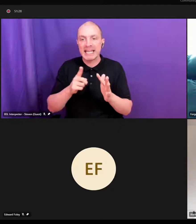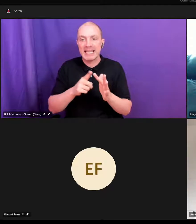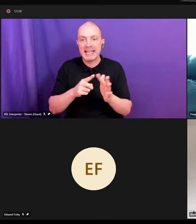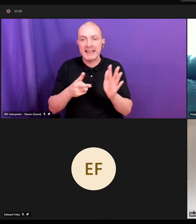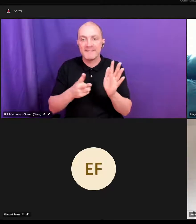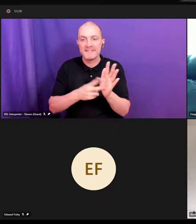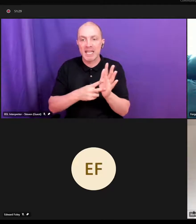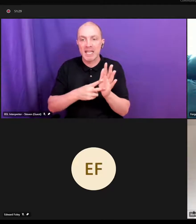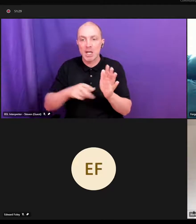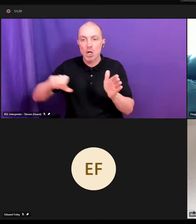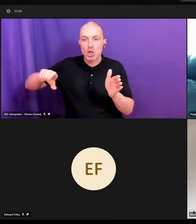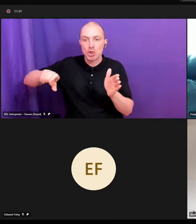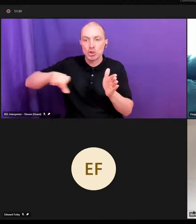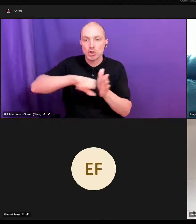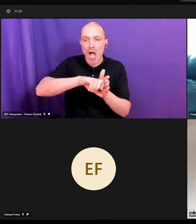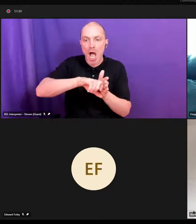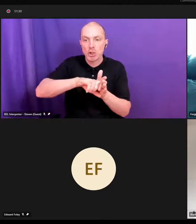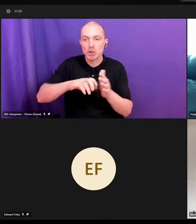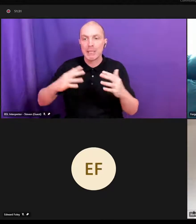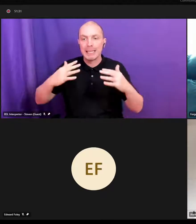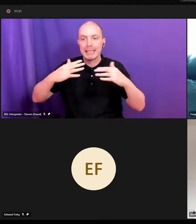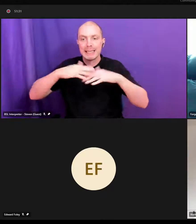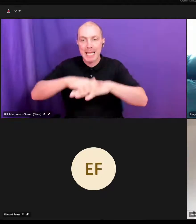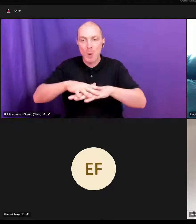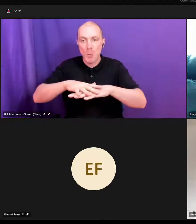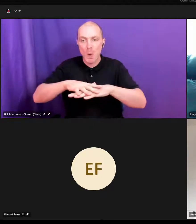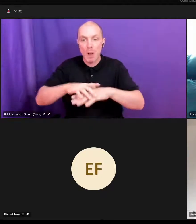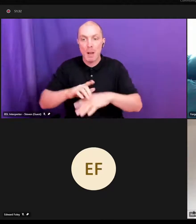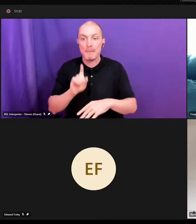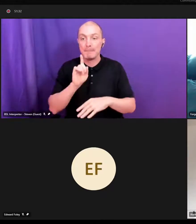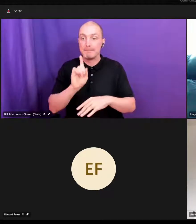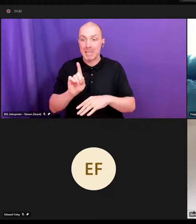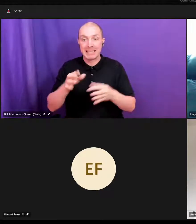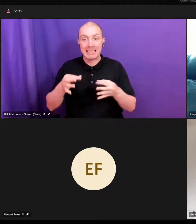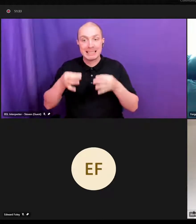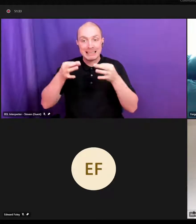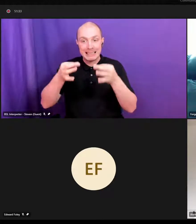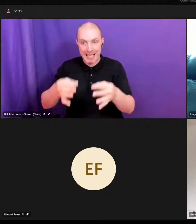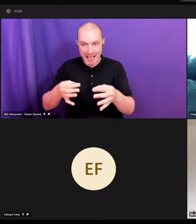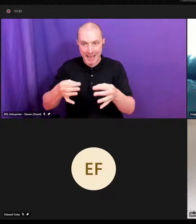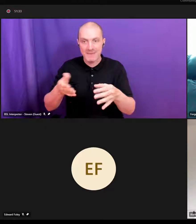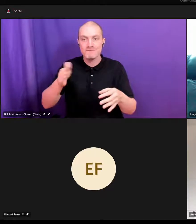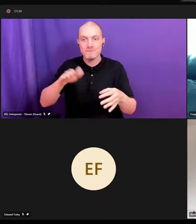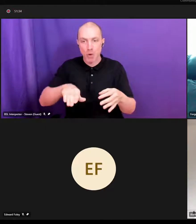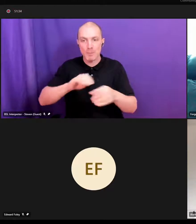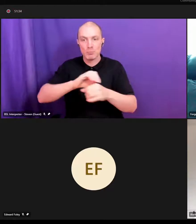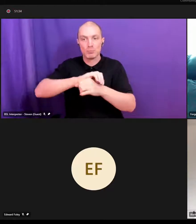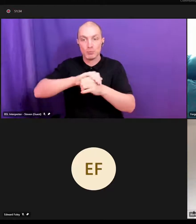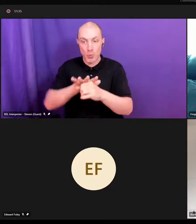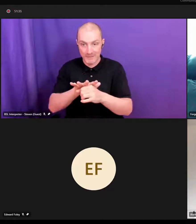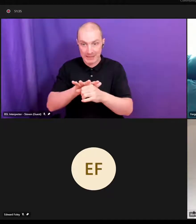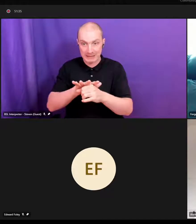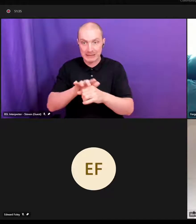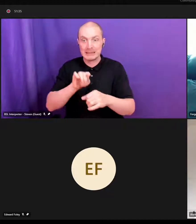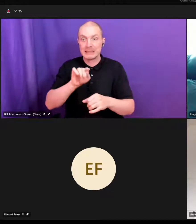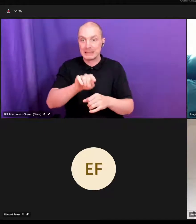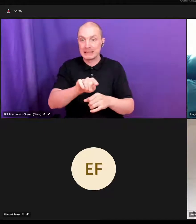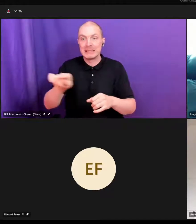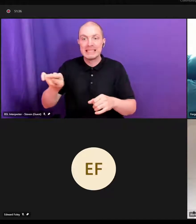unfortunately, that was delayed due to the pandemic, but also staff being directed to